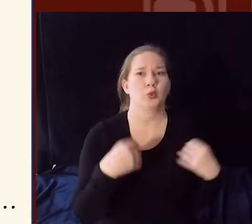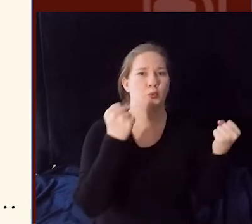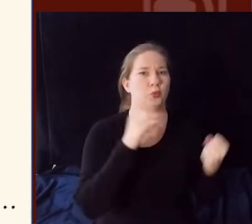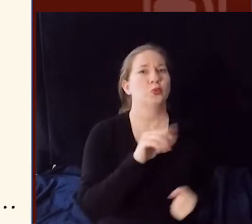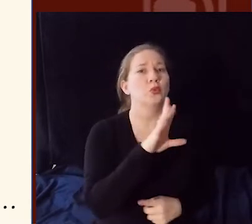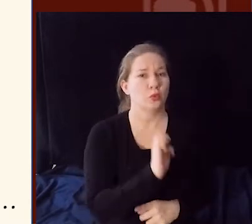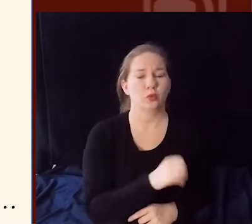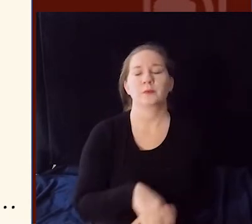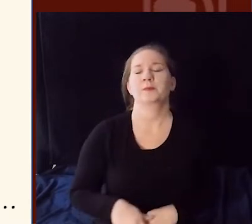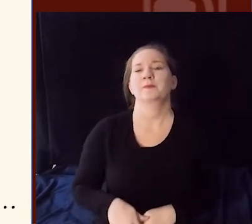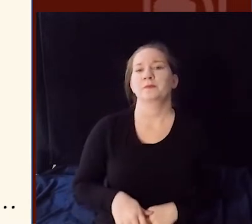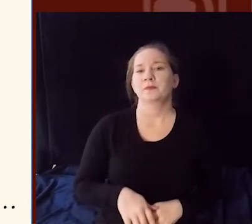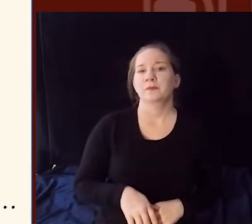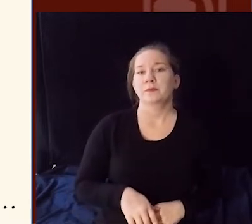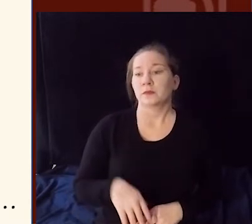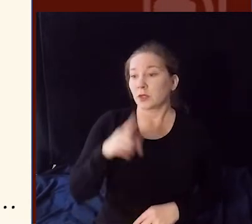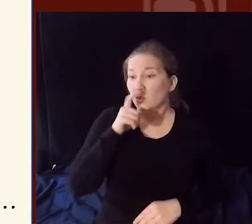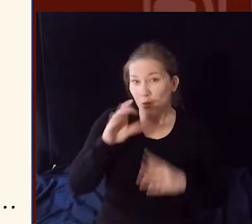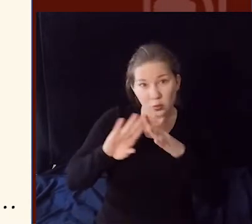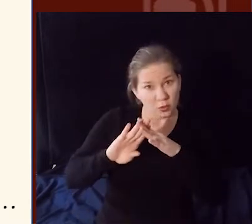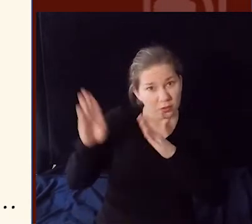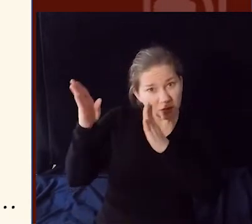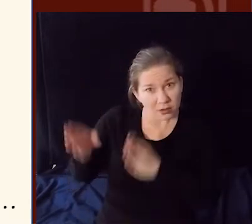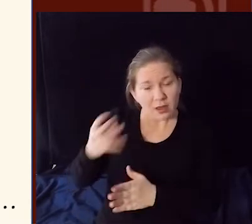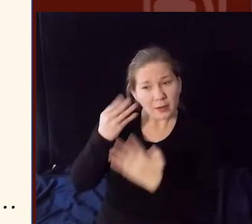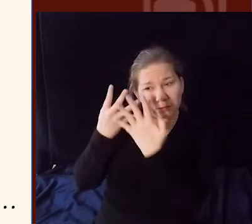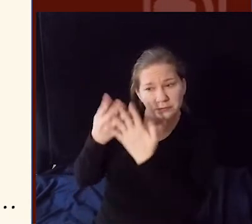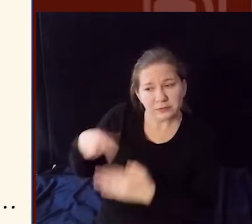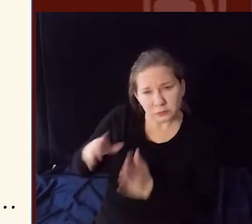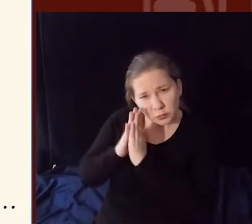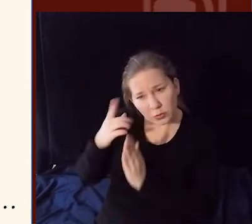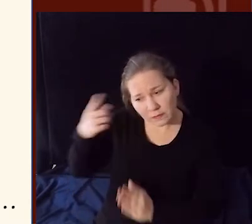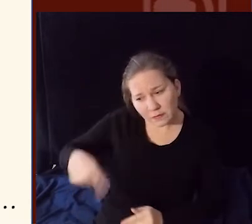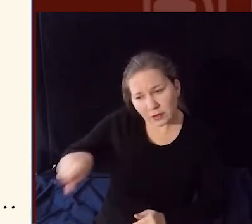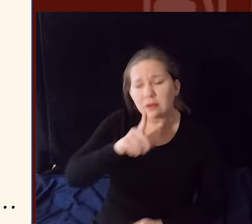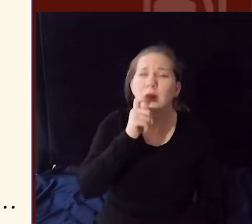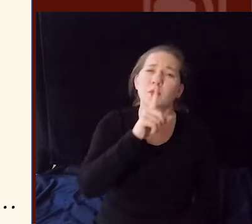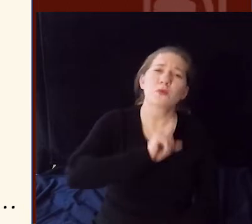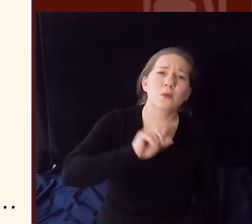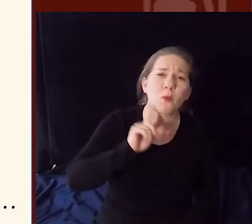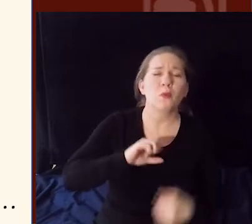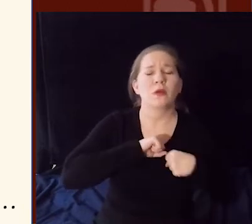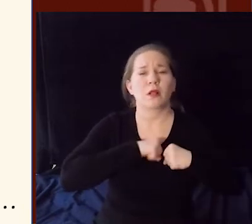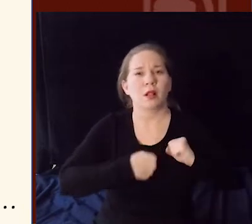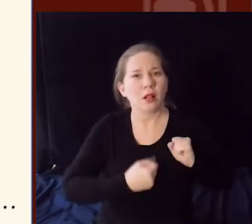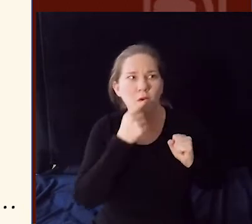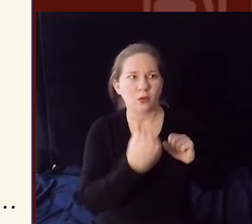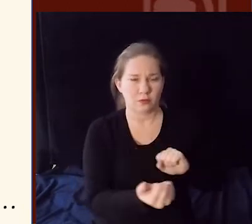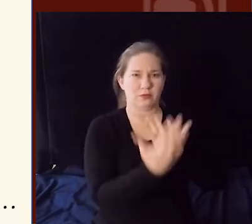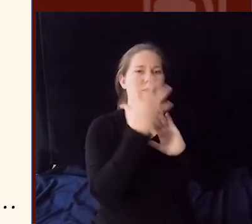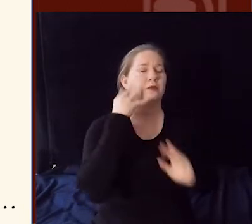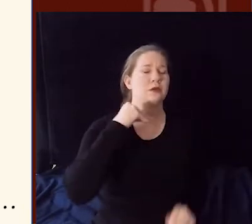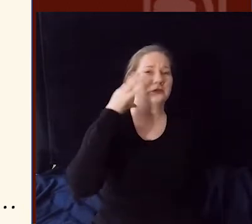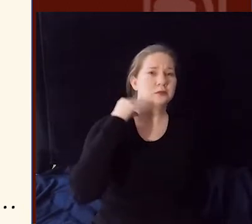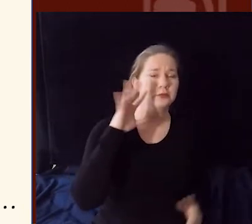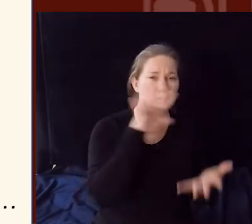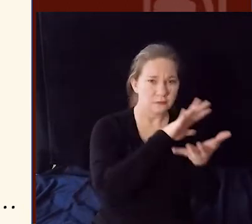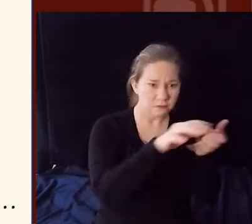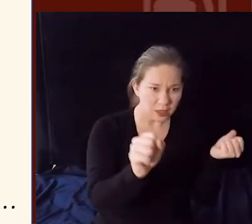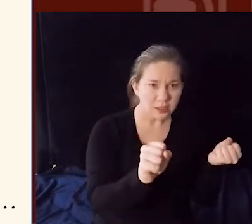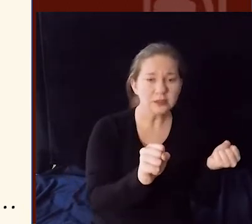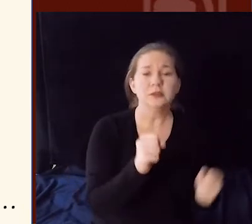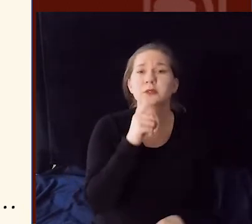prisoners, the lonely and despairing, for those facing violence, for all held down by prejudice